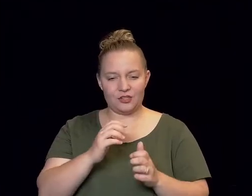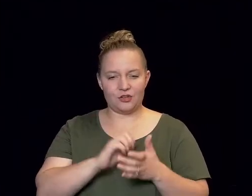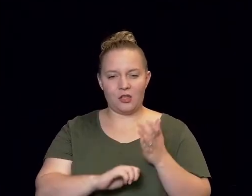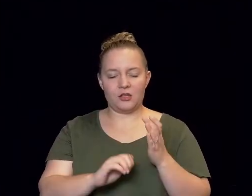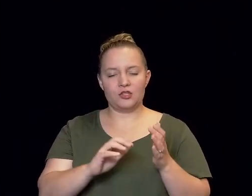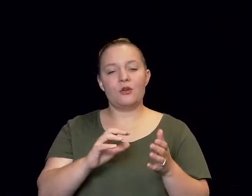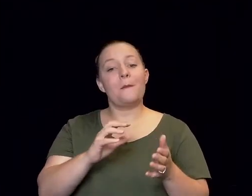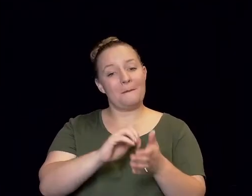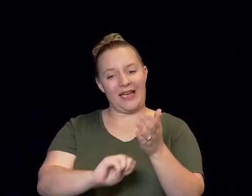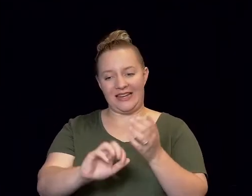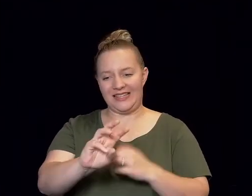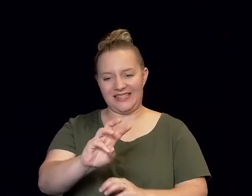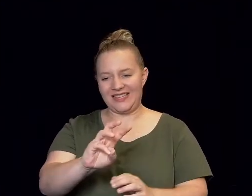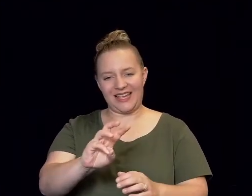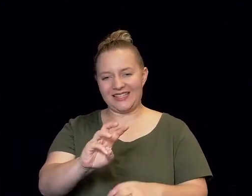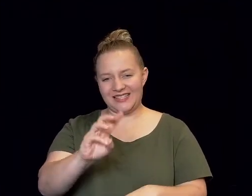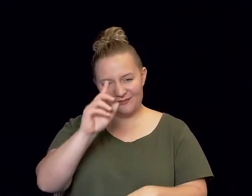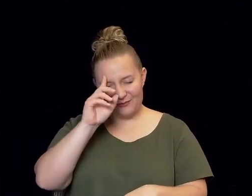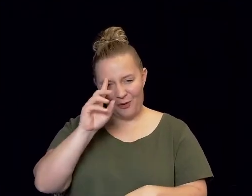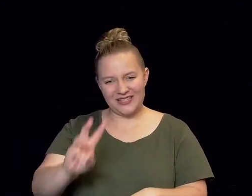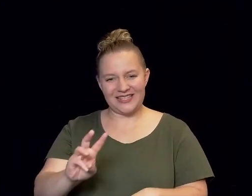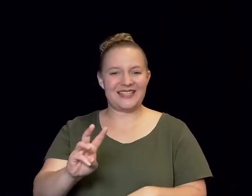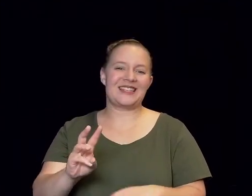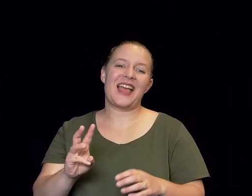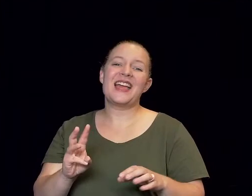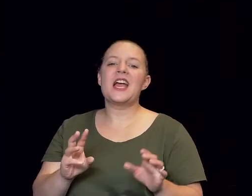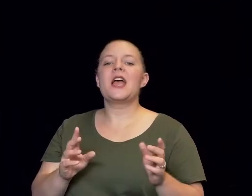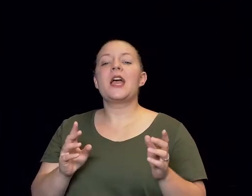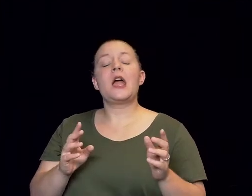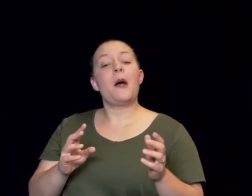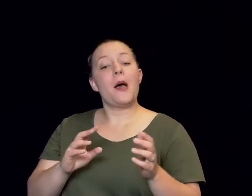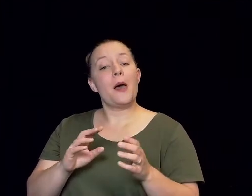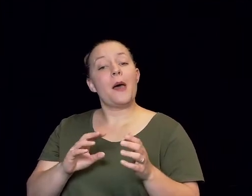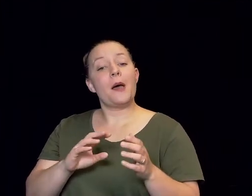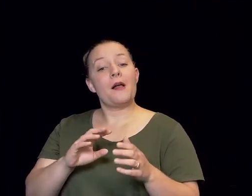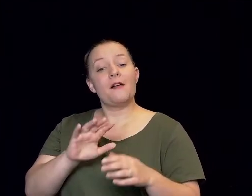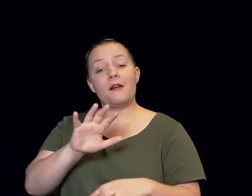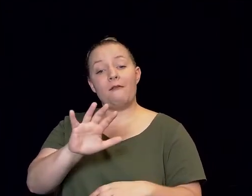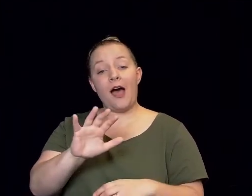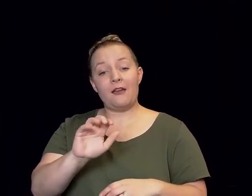cents. $6 minus 6 cents is